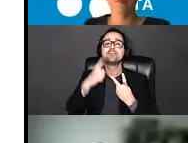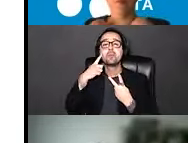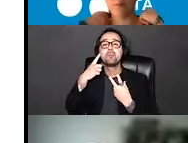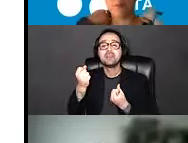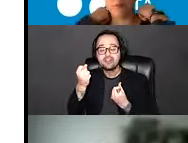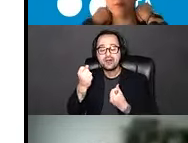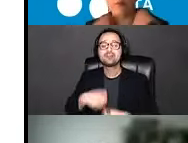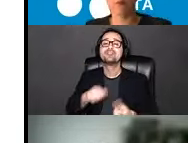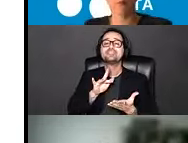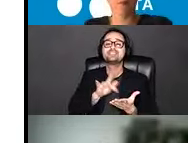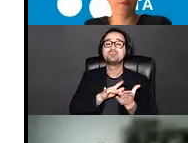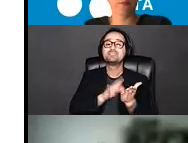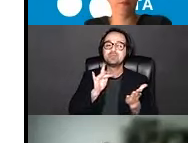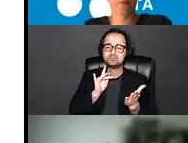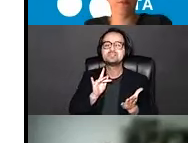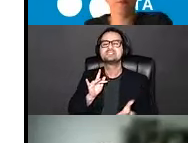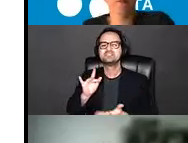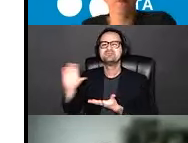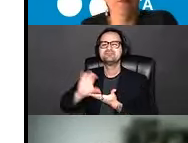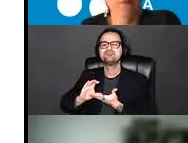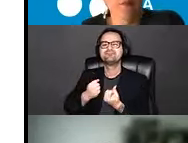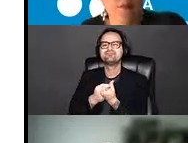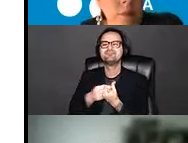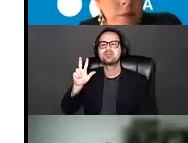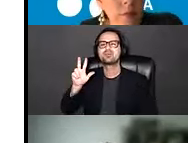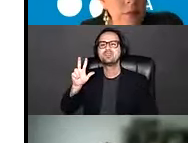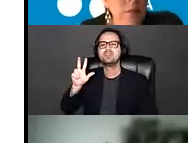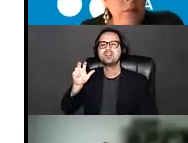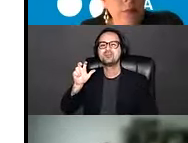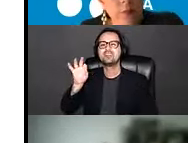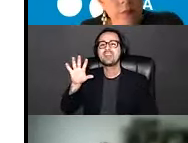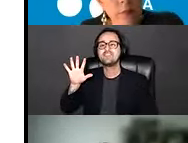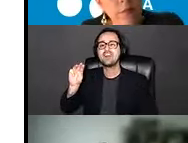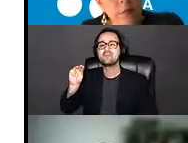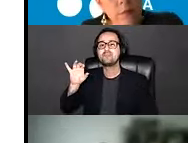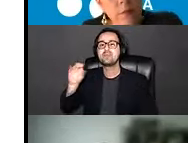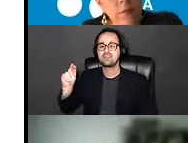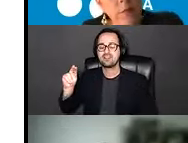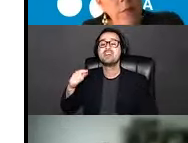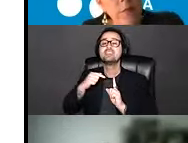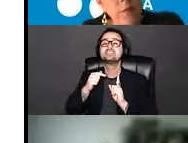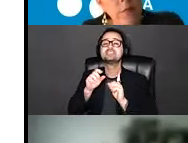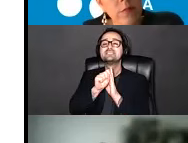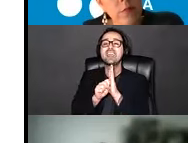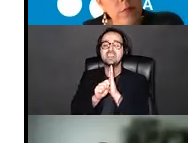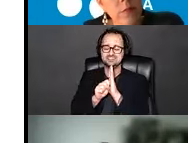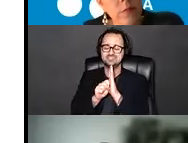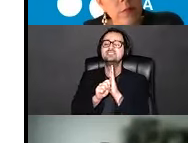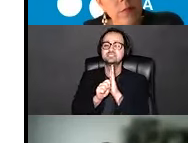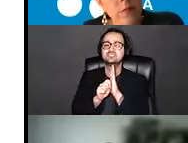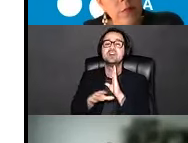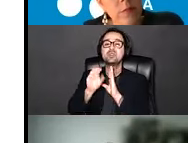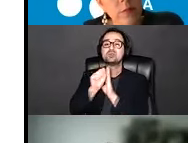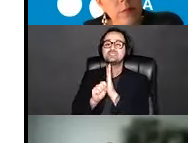use block grants got a supplemental of $395 million. That's a state level. Your state had to turn in a plan